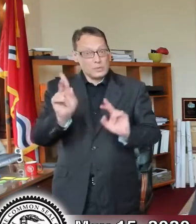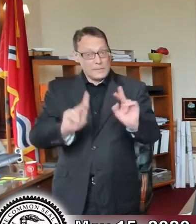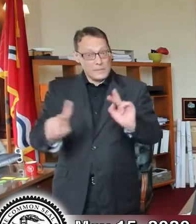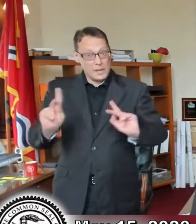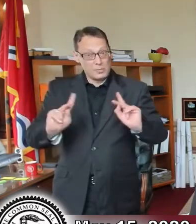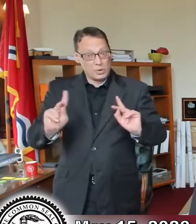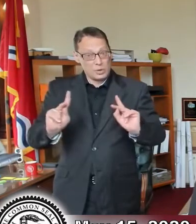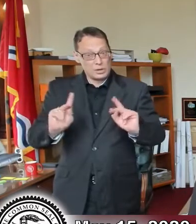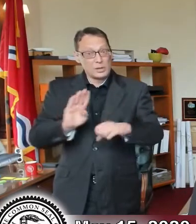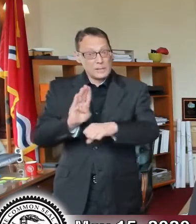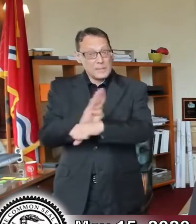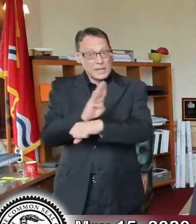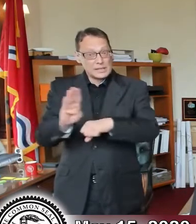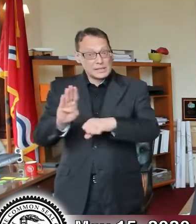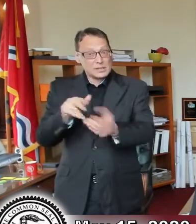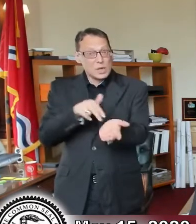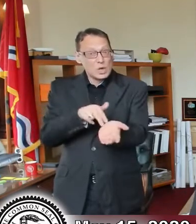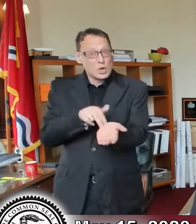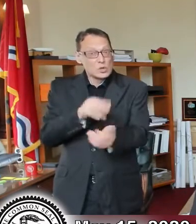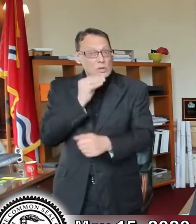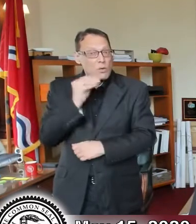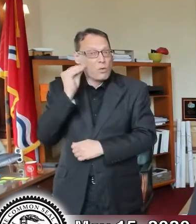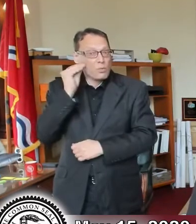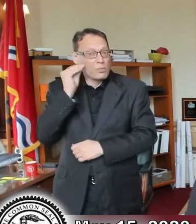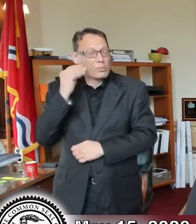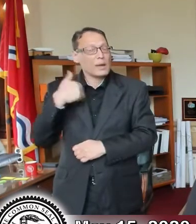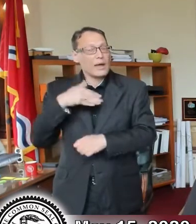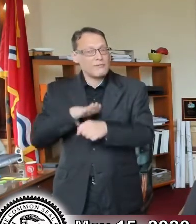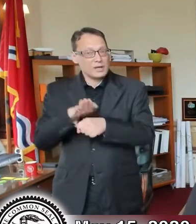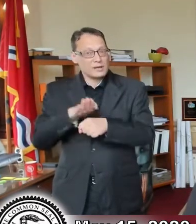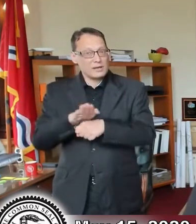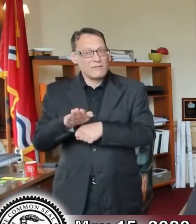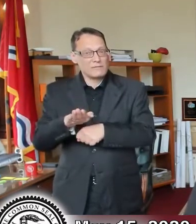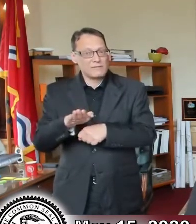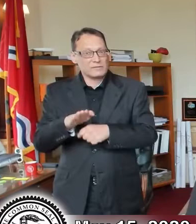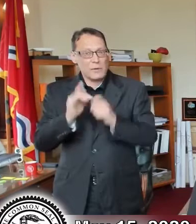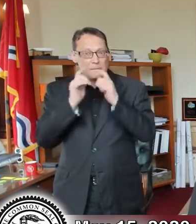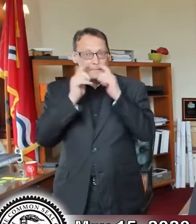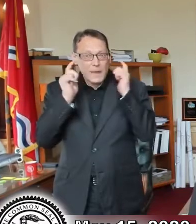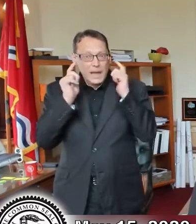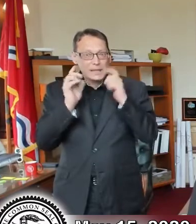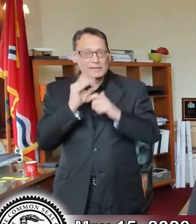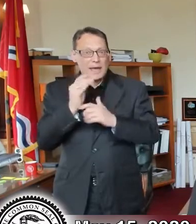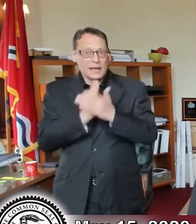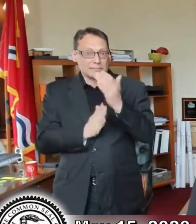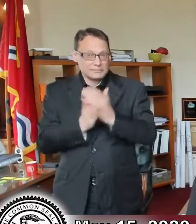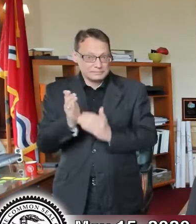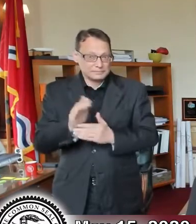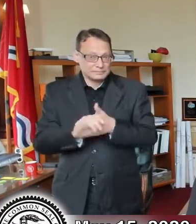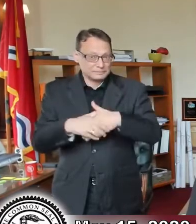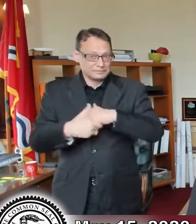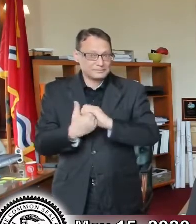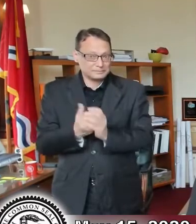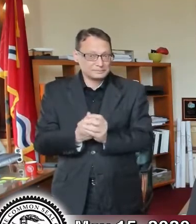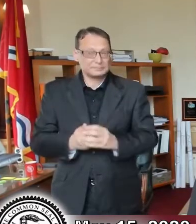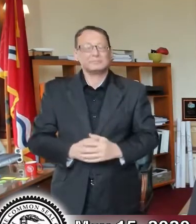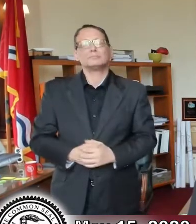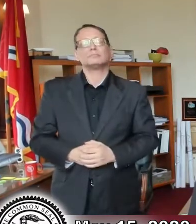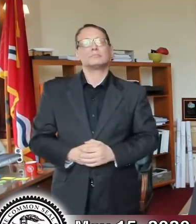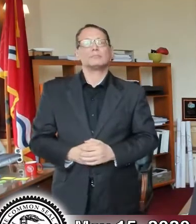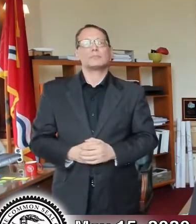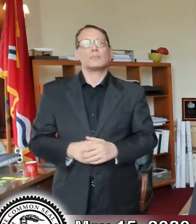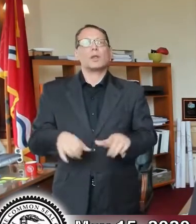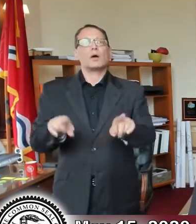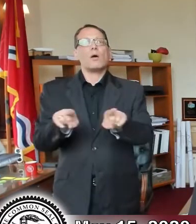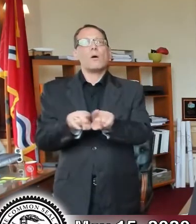those businesses, nursing homes, have enough PPE, both masks and hand sanitizer. The other thing that we're